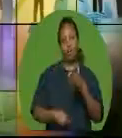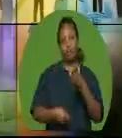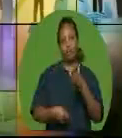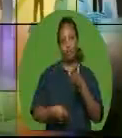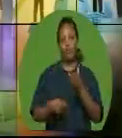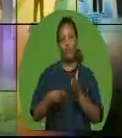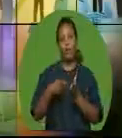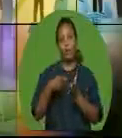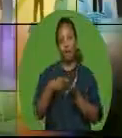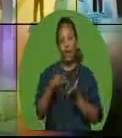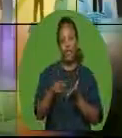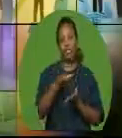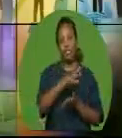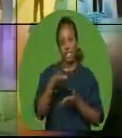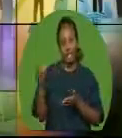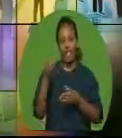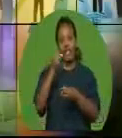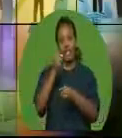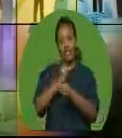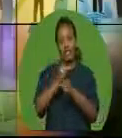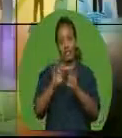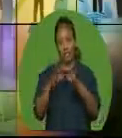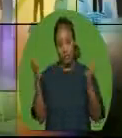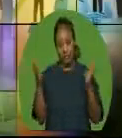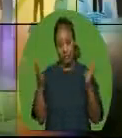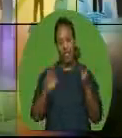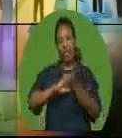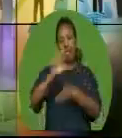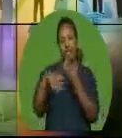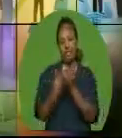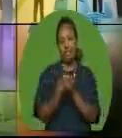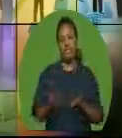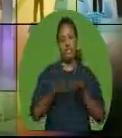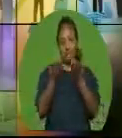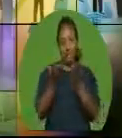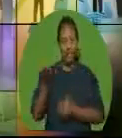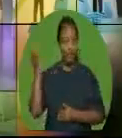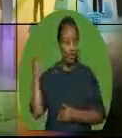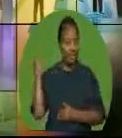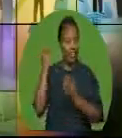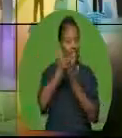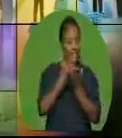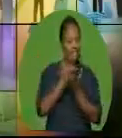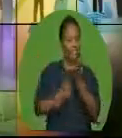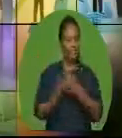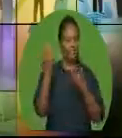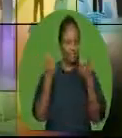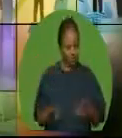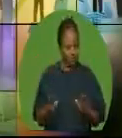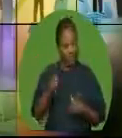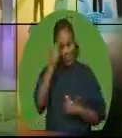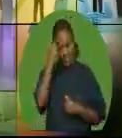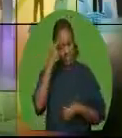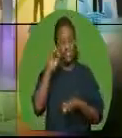outputs, prices and employment aggregate supply. In our last lesson, we